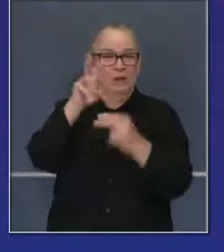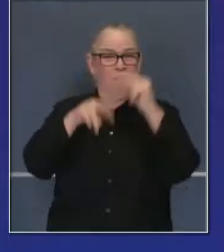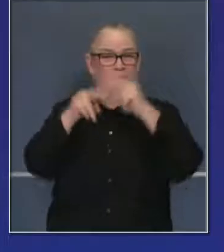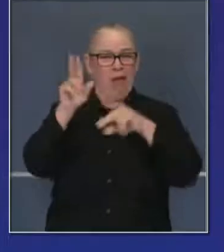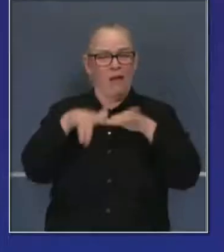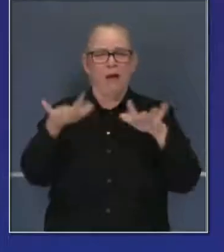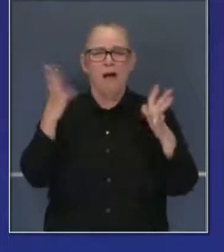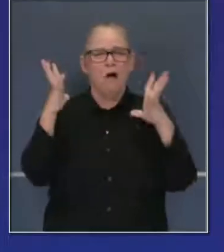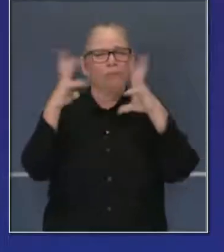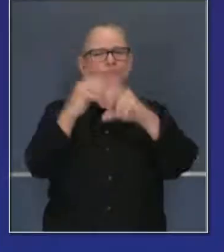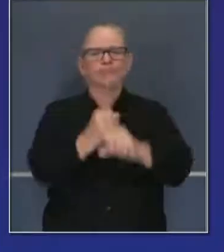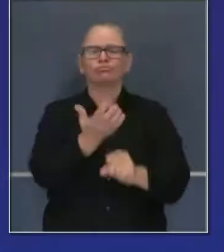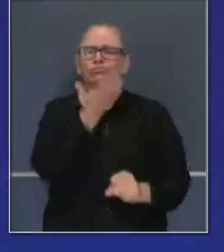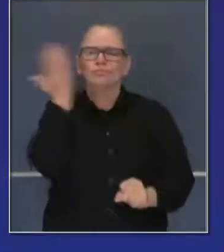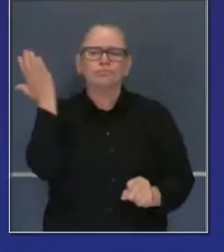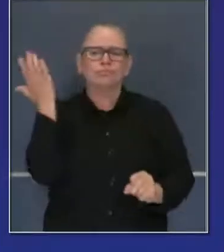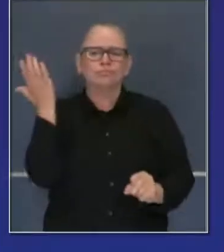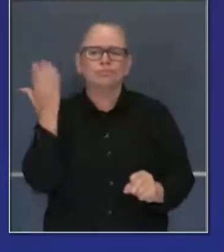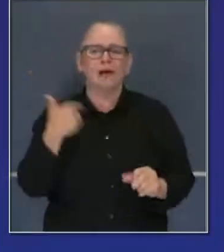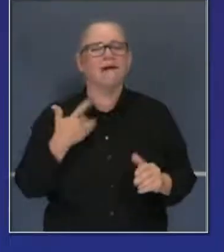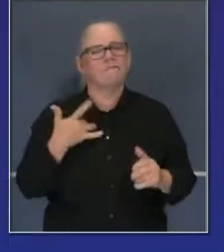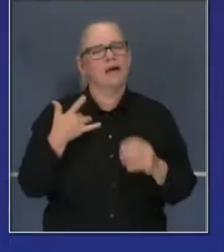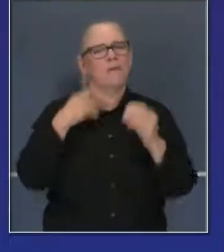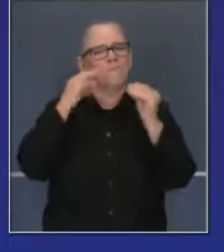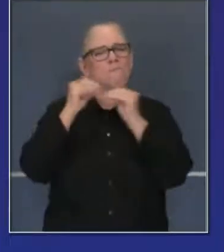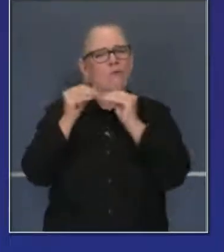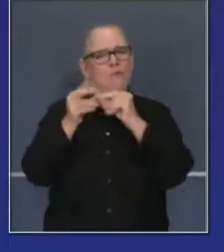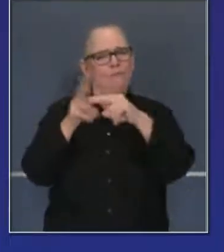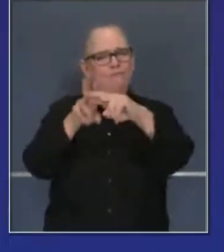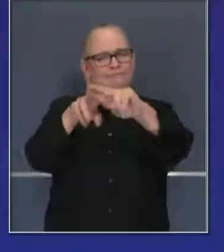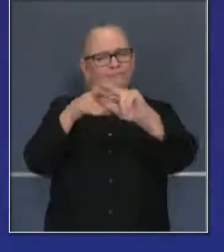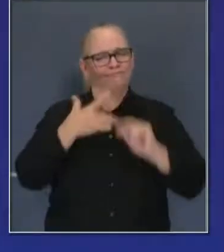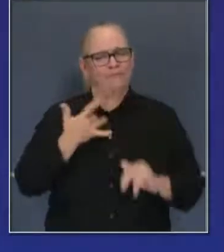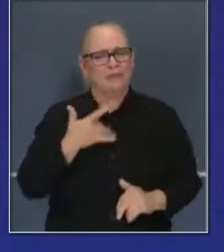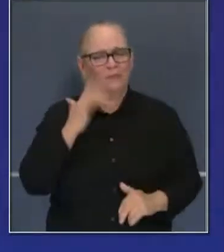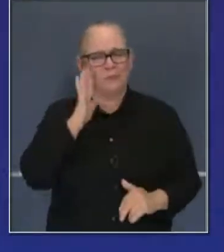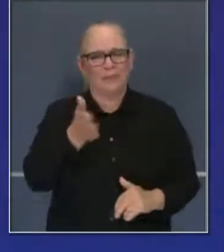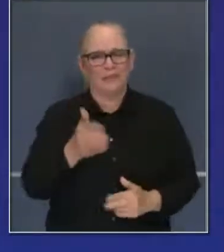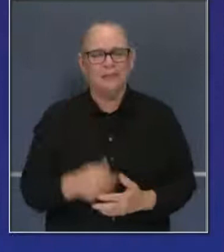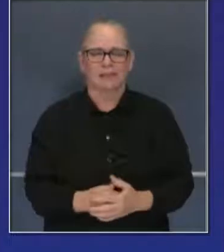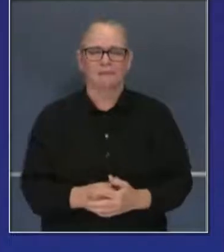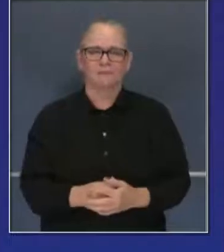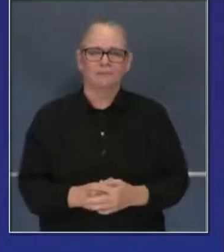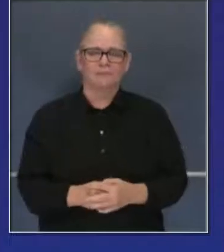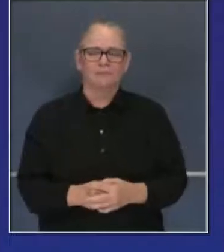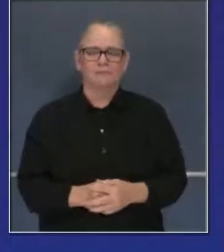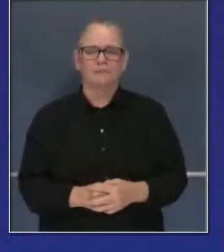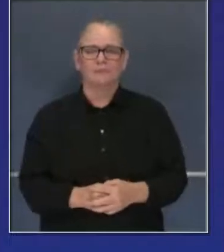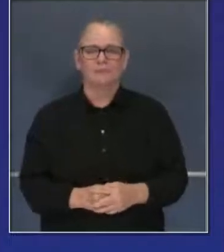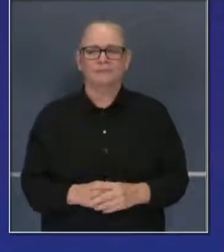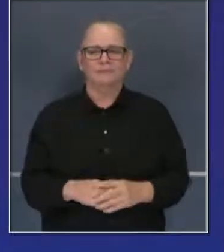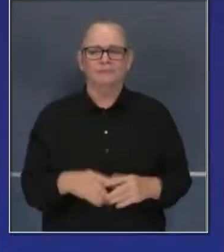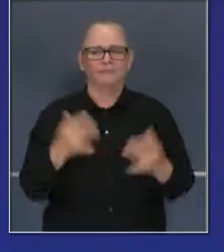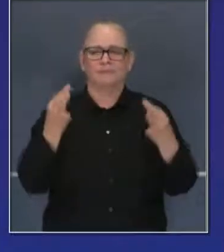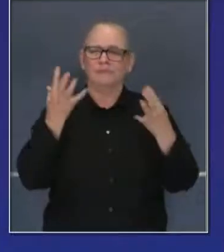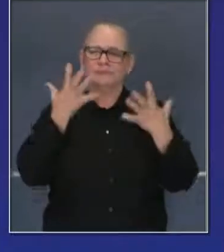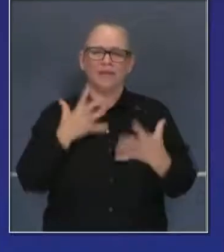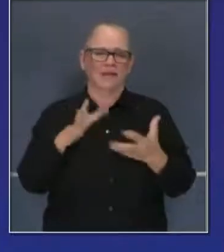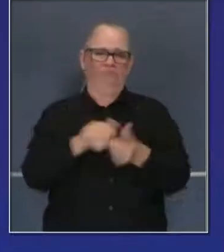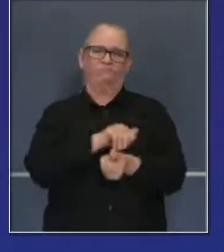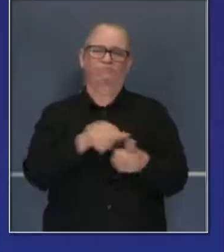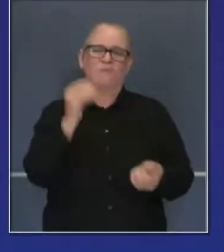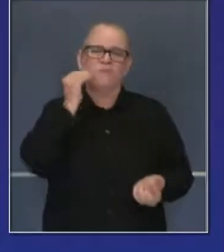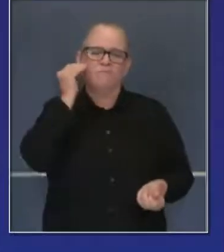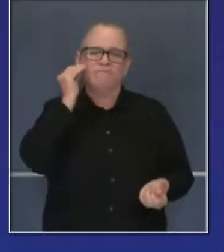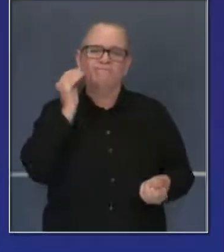plus, because we anticipate this number to grow, but 4,200 structures so far have been destroyed because